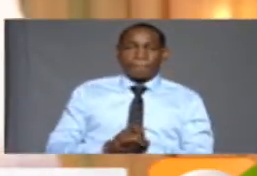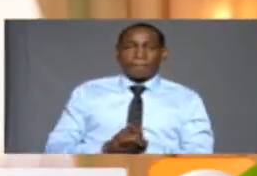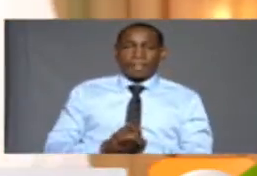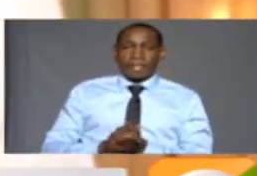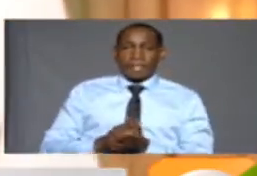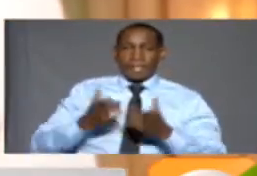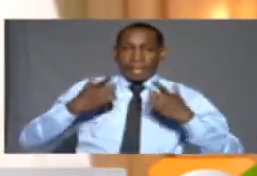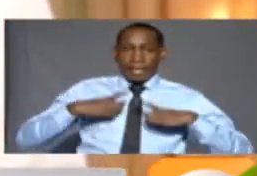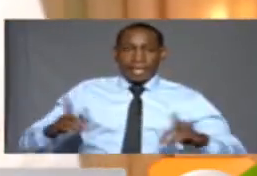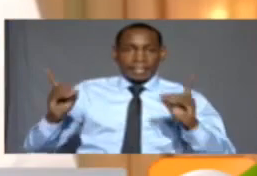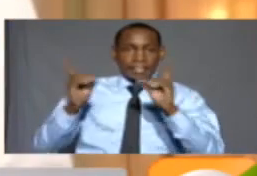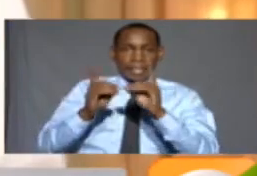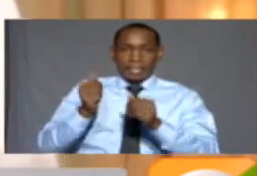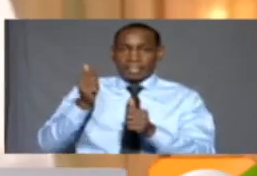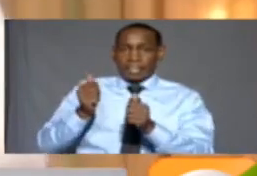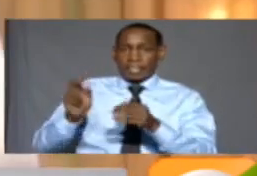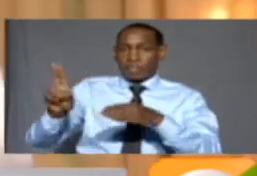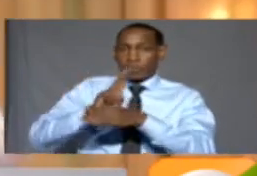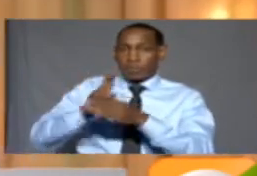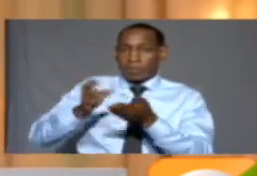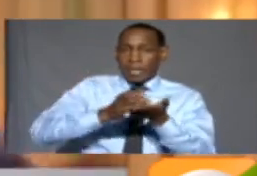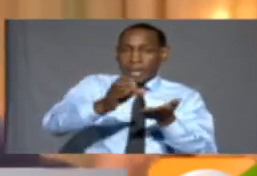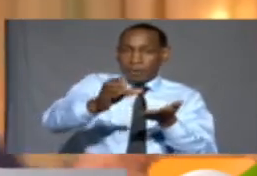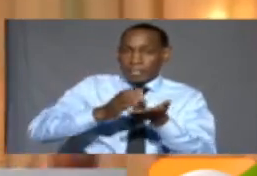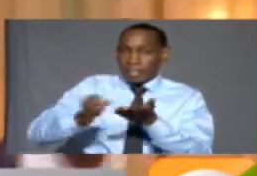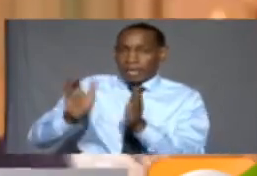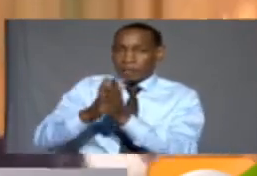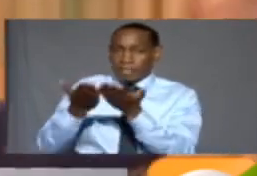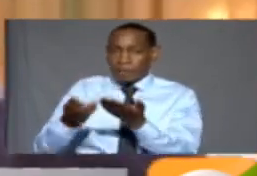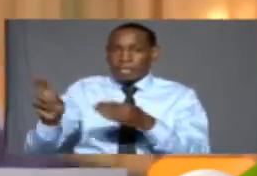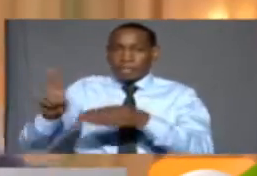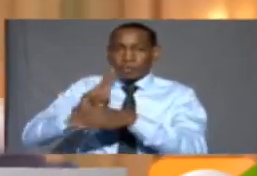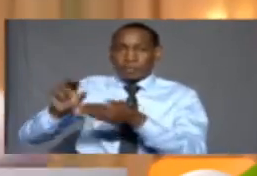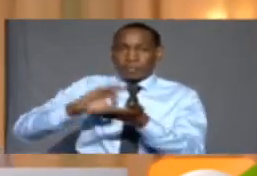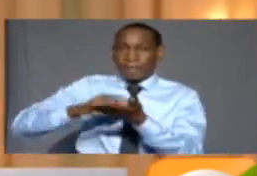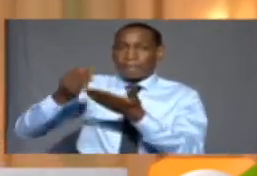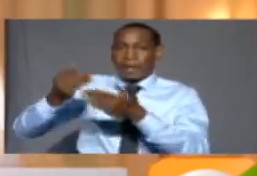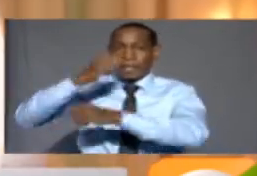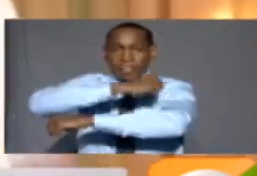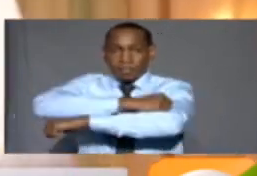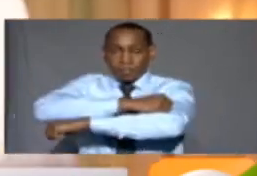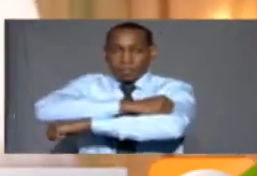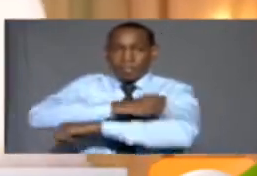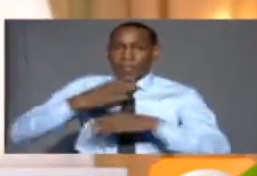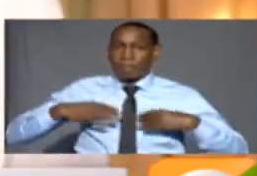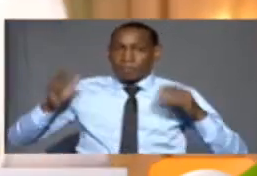that was used to supply books be used to fund schools.